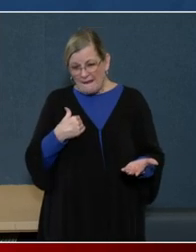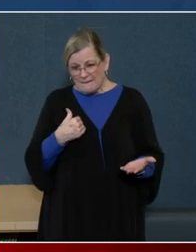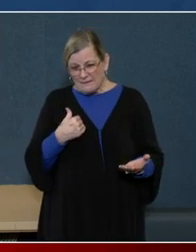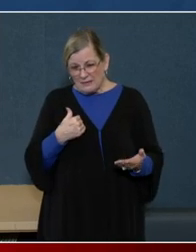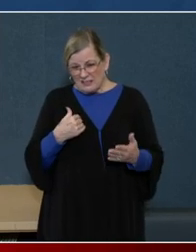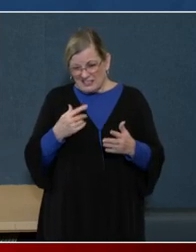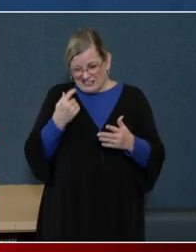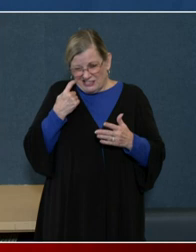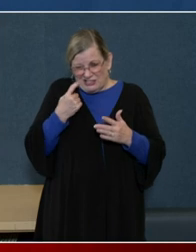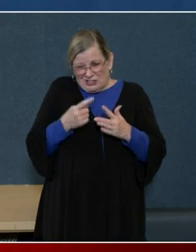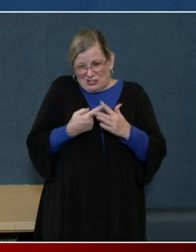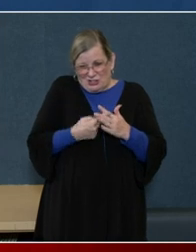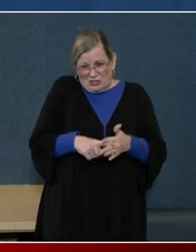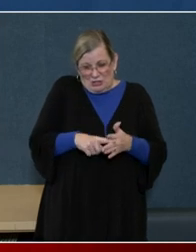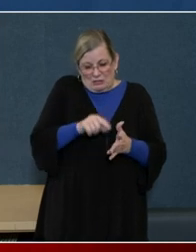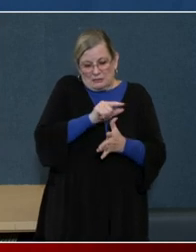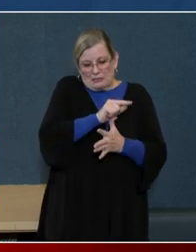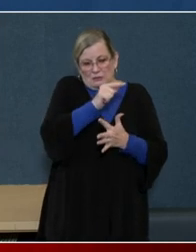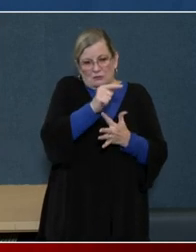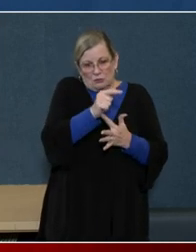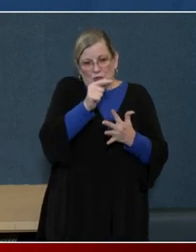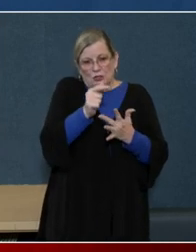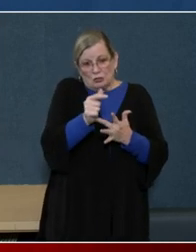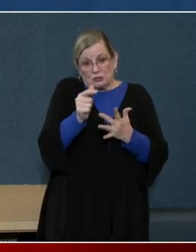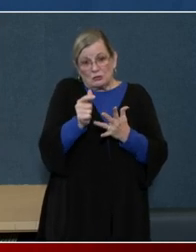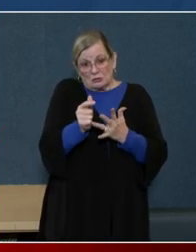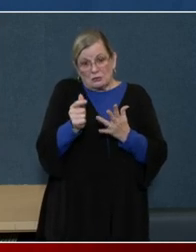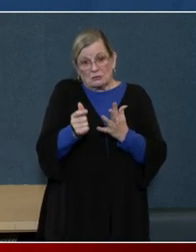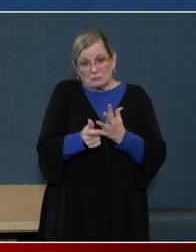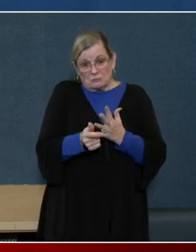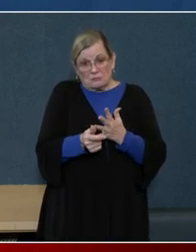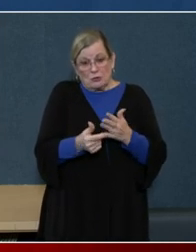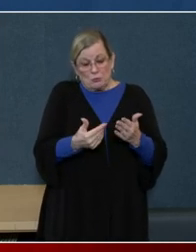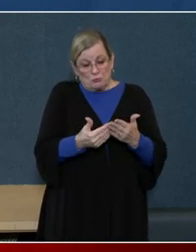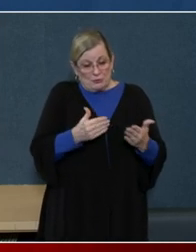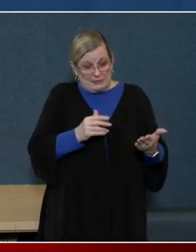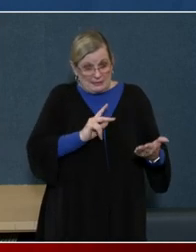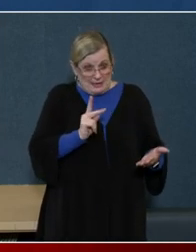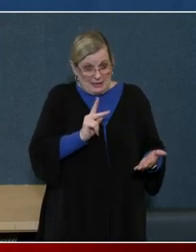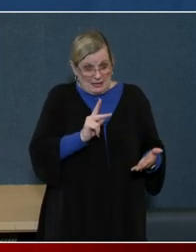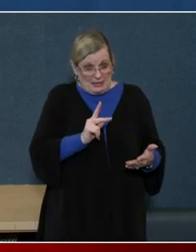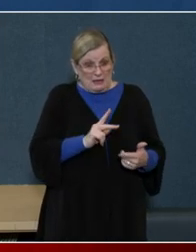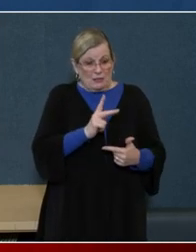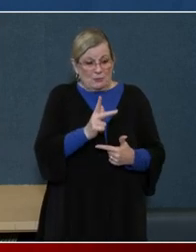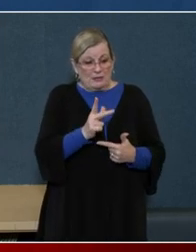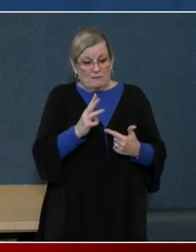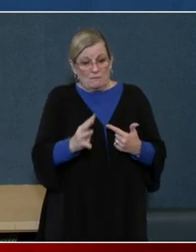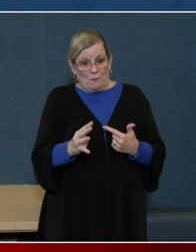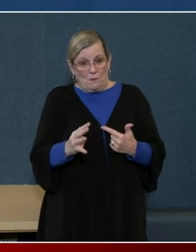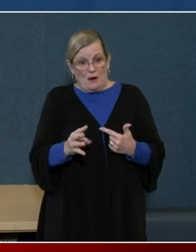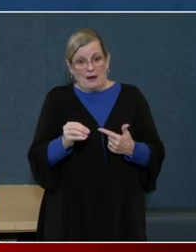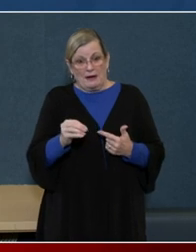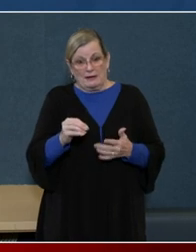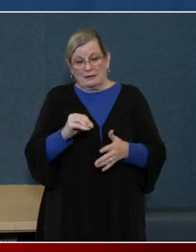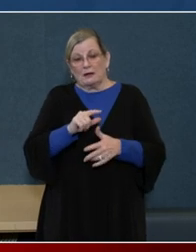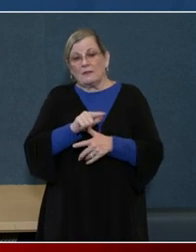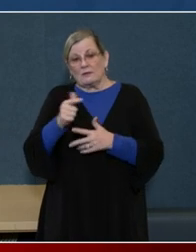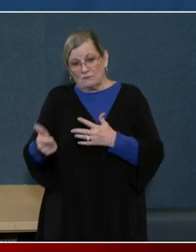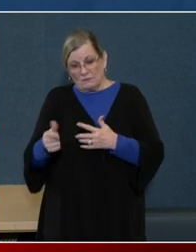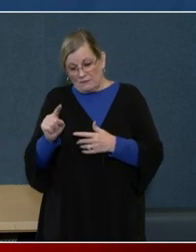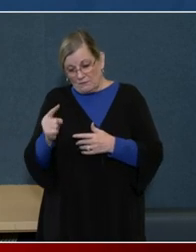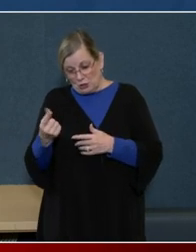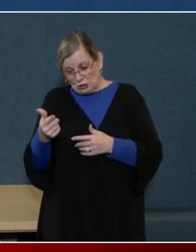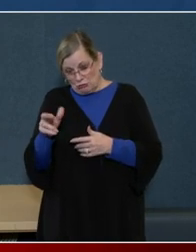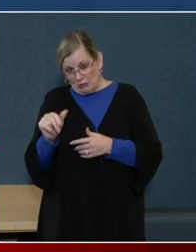model. It will begin with pre-K grades, pre-K 3, pre-K 4 to grade 1, beginning the week